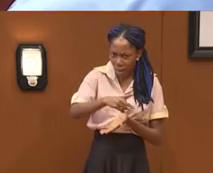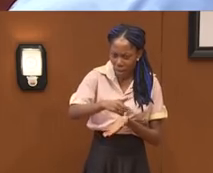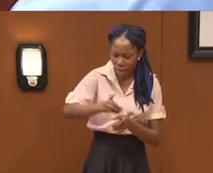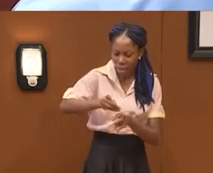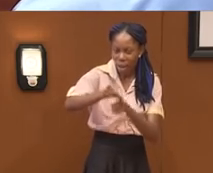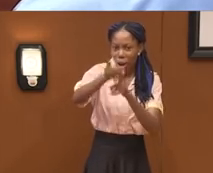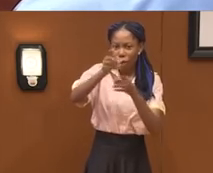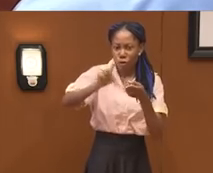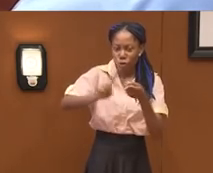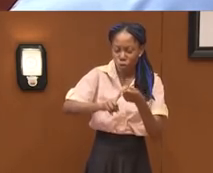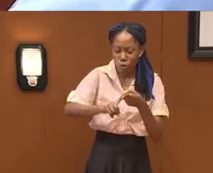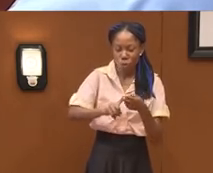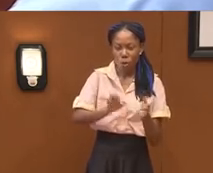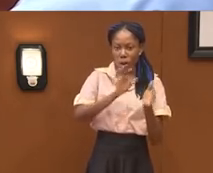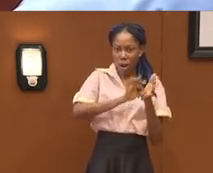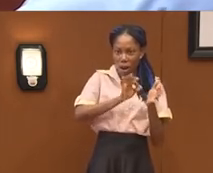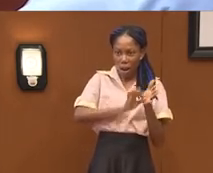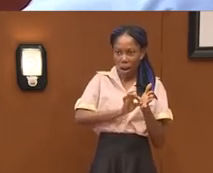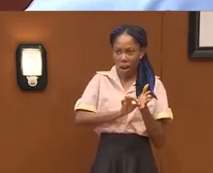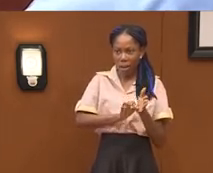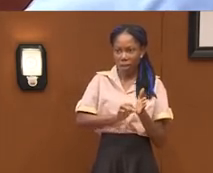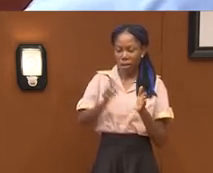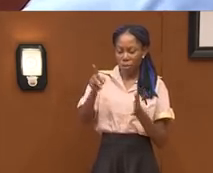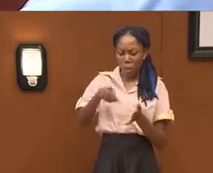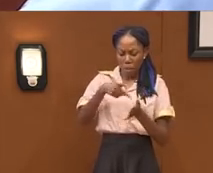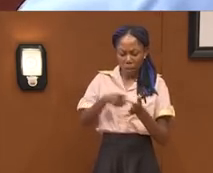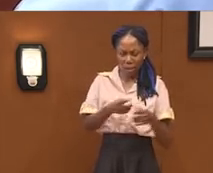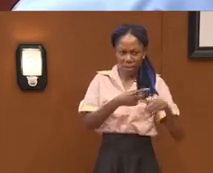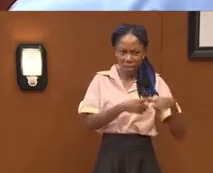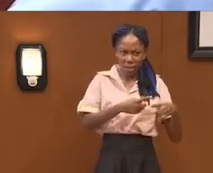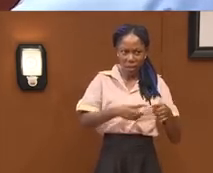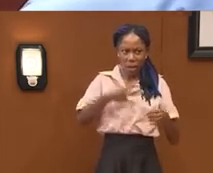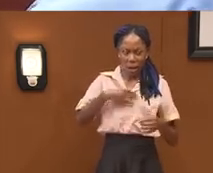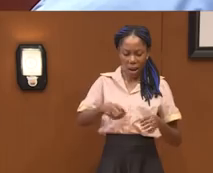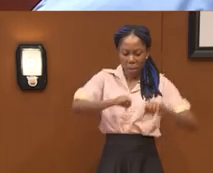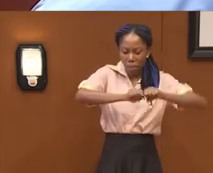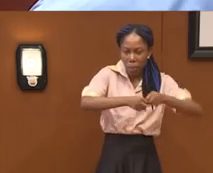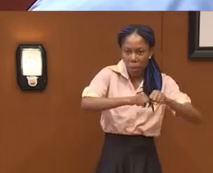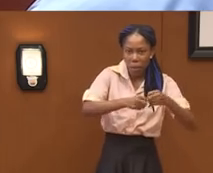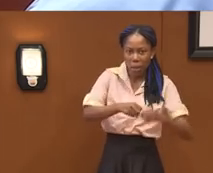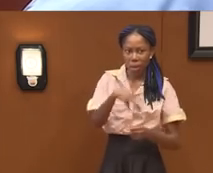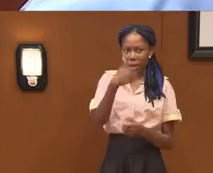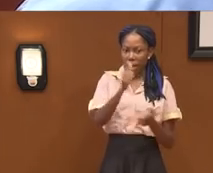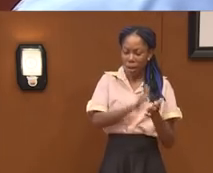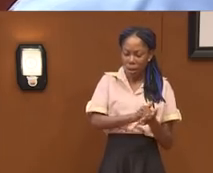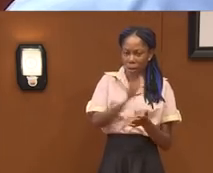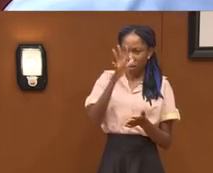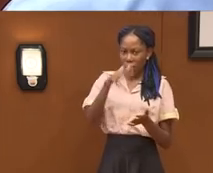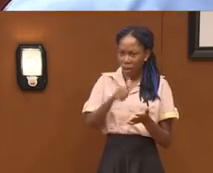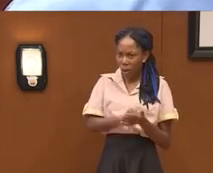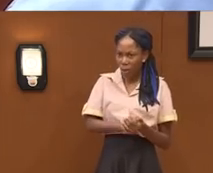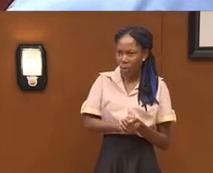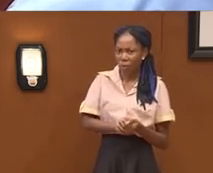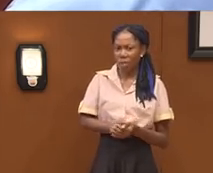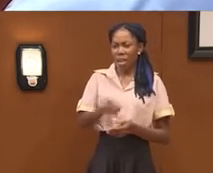There are others you made payment of, like 5, 10. I mean, that's what I can hear. I'm not standing there. And he said you